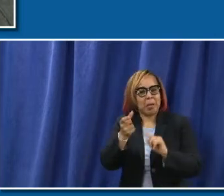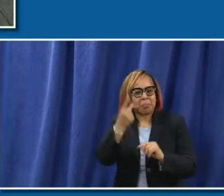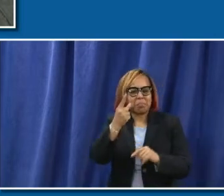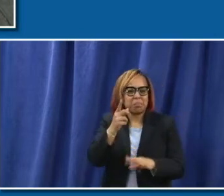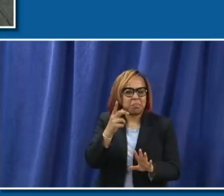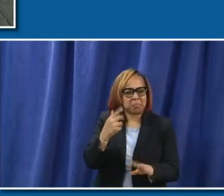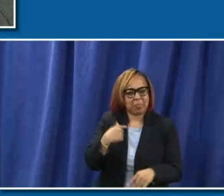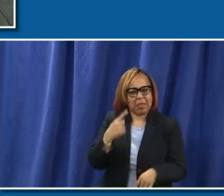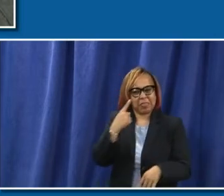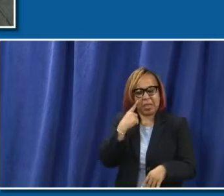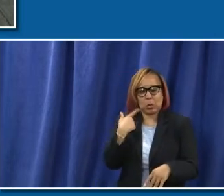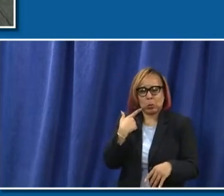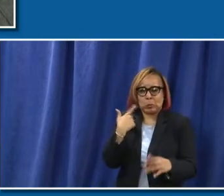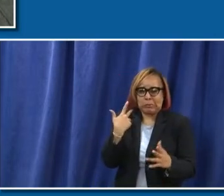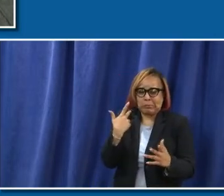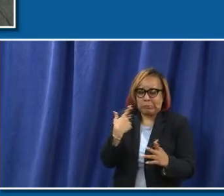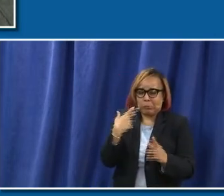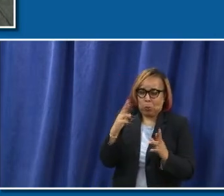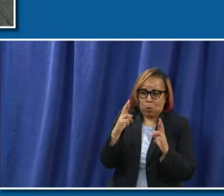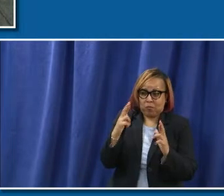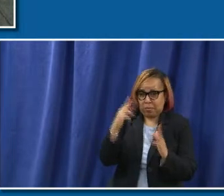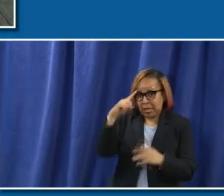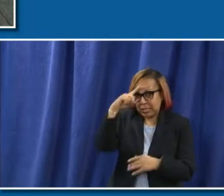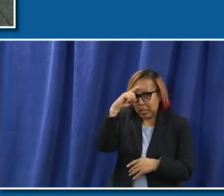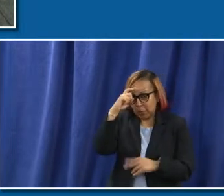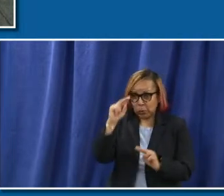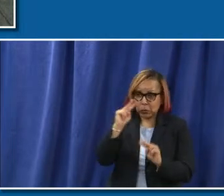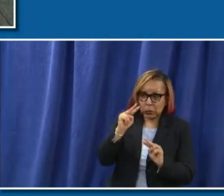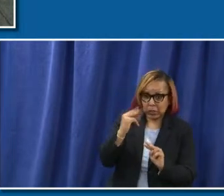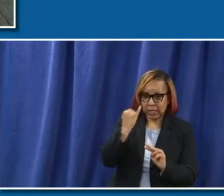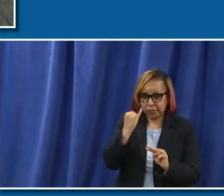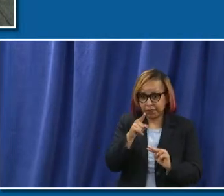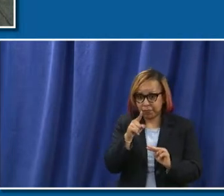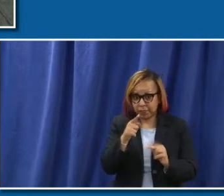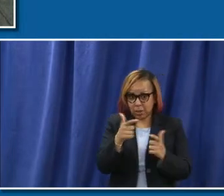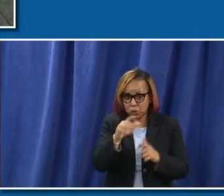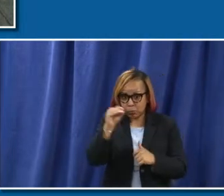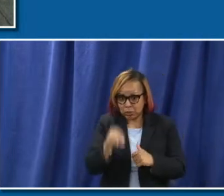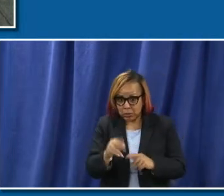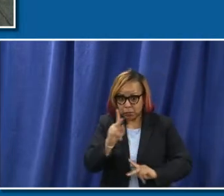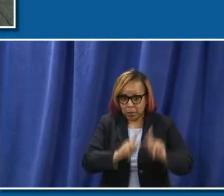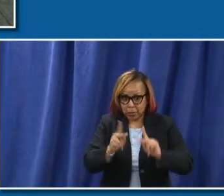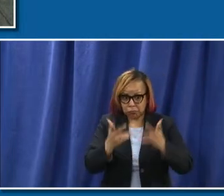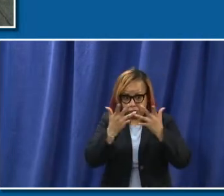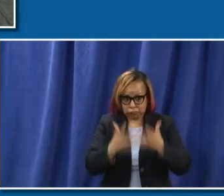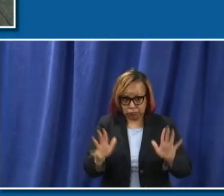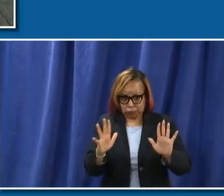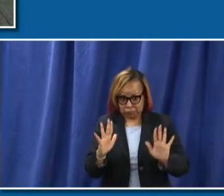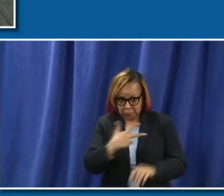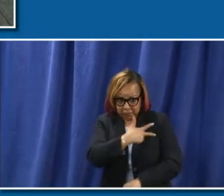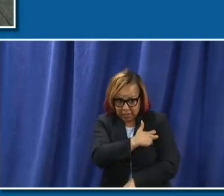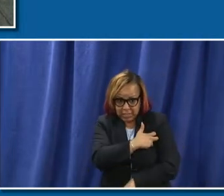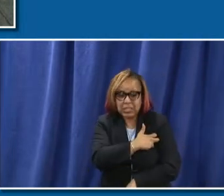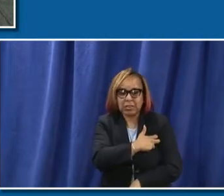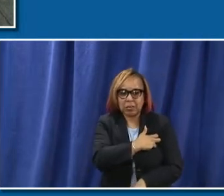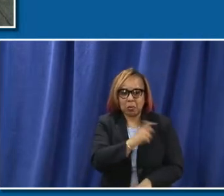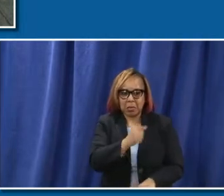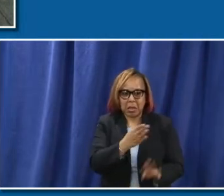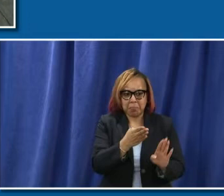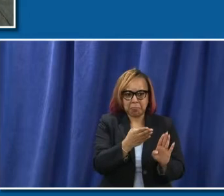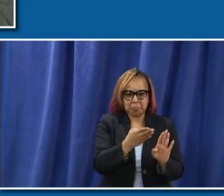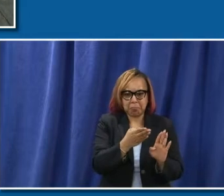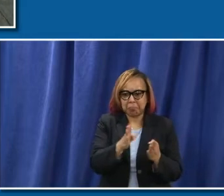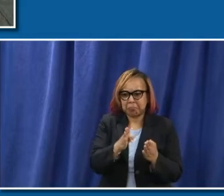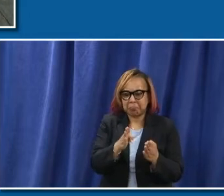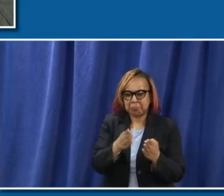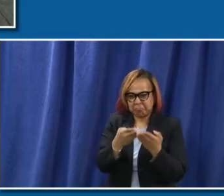I think, we're hopeful that by summer, if we have a large percentage of the population already vaccinated and we can really move up and